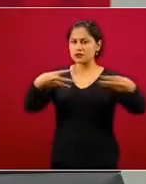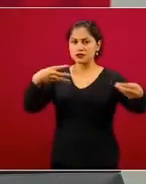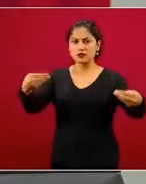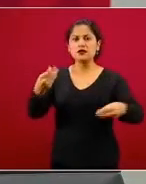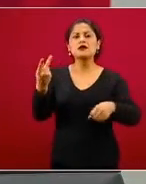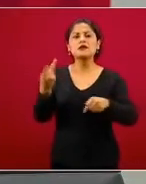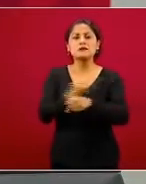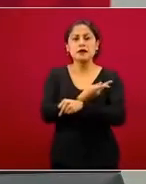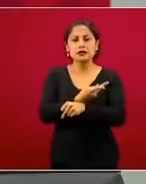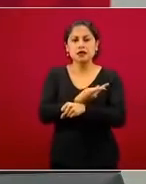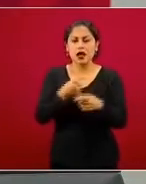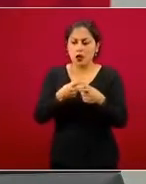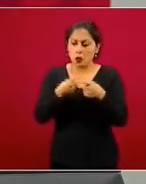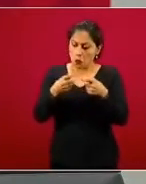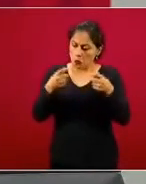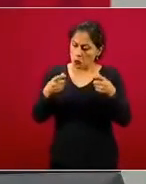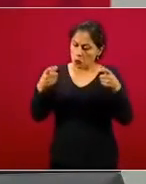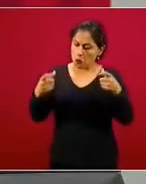that have an